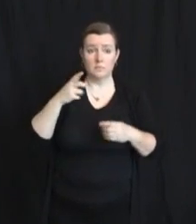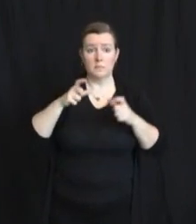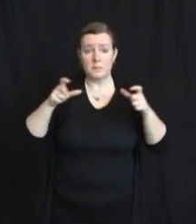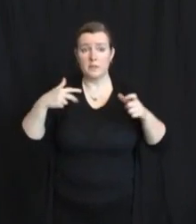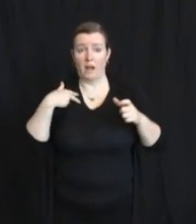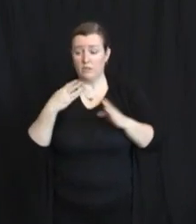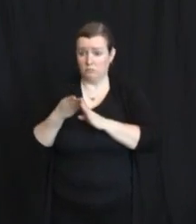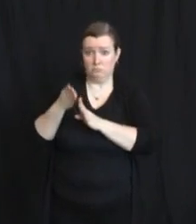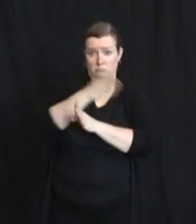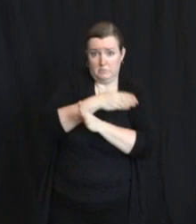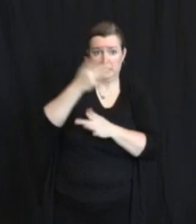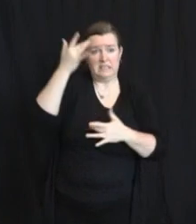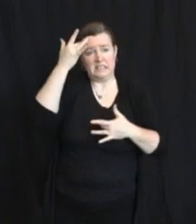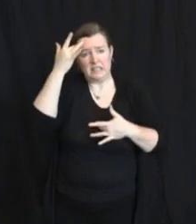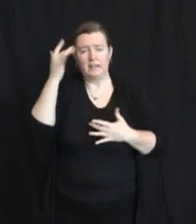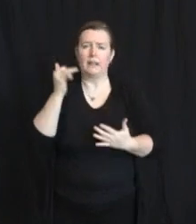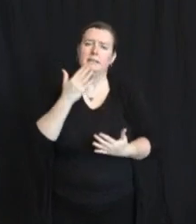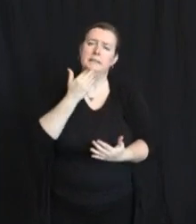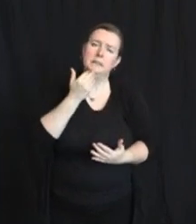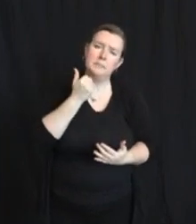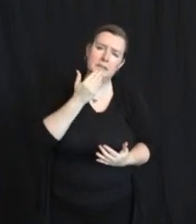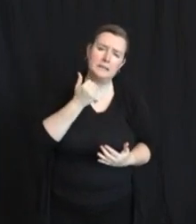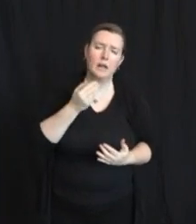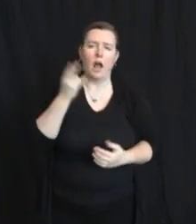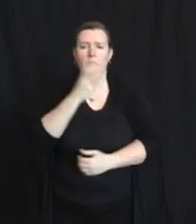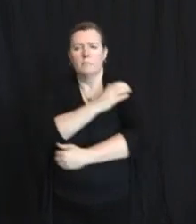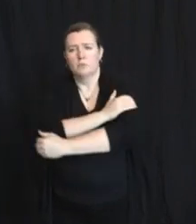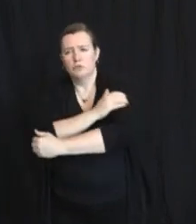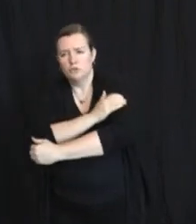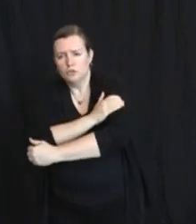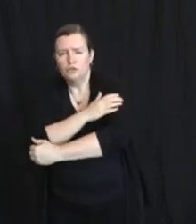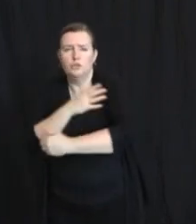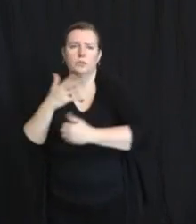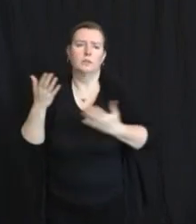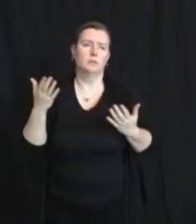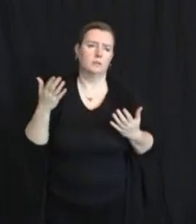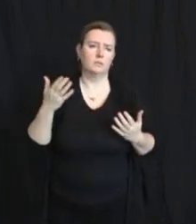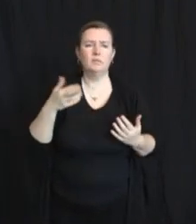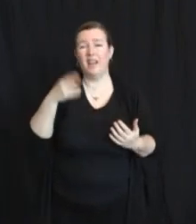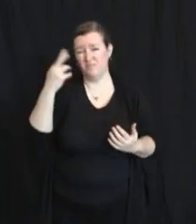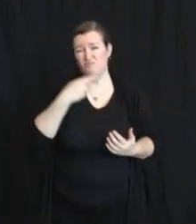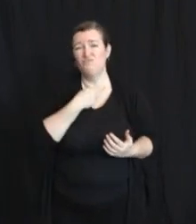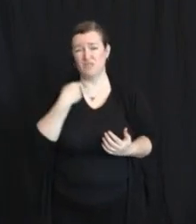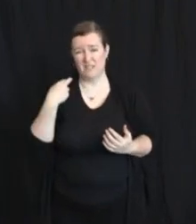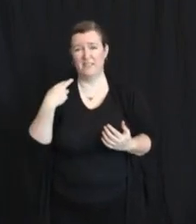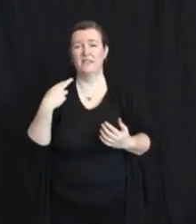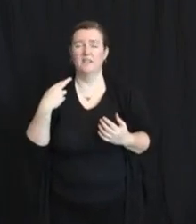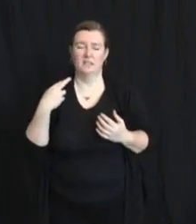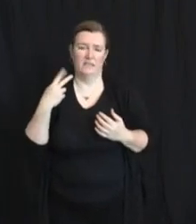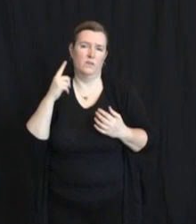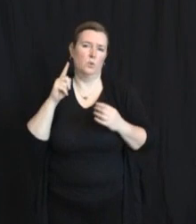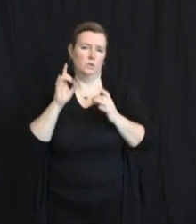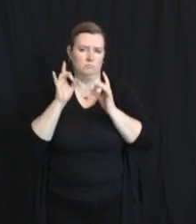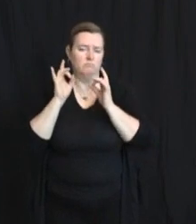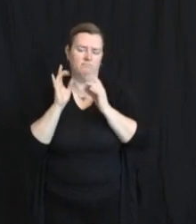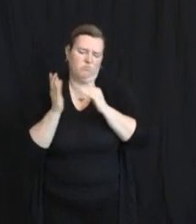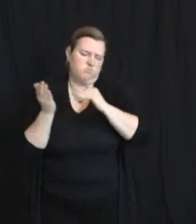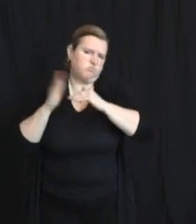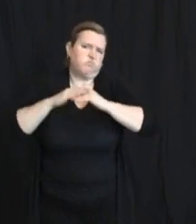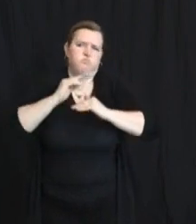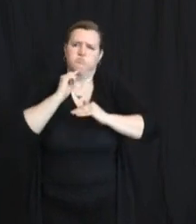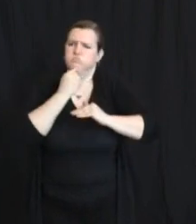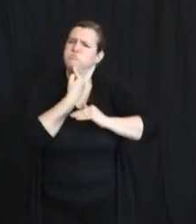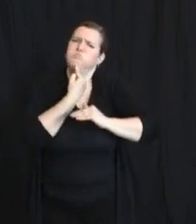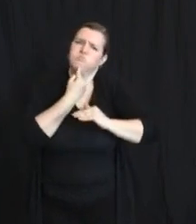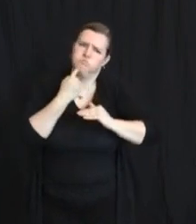as obesity, diabetes, and high blood pressure are at greater risk for more serious complications and deaths from diseases